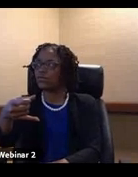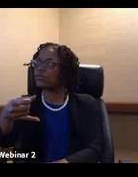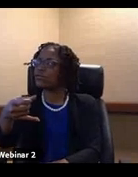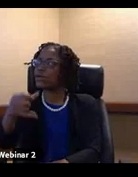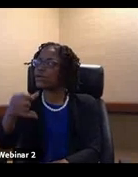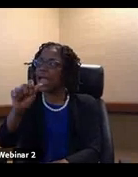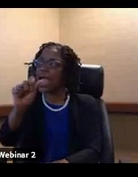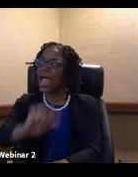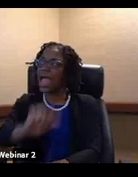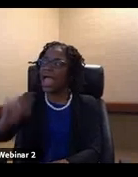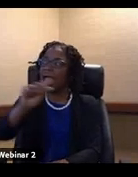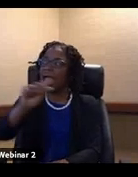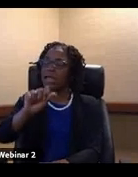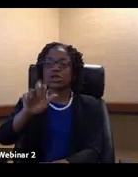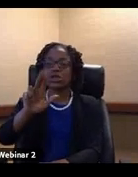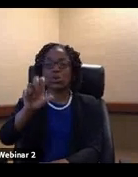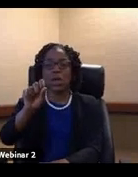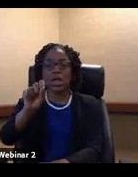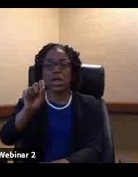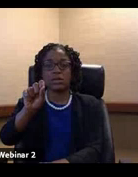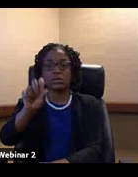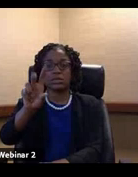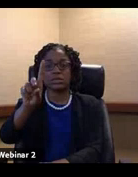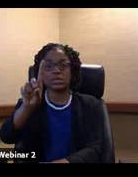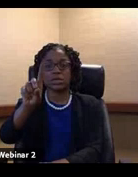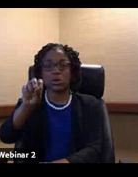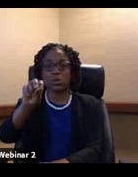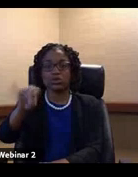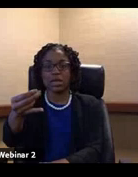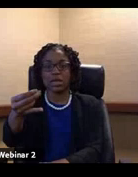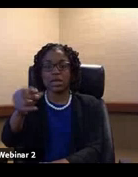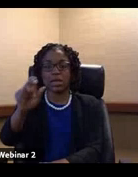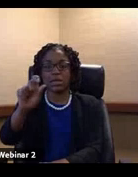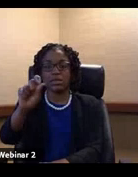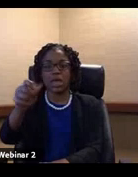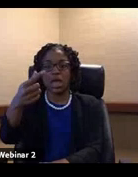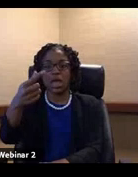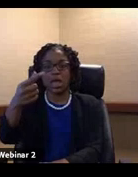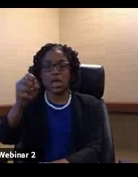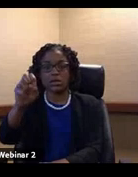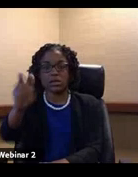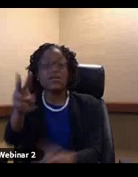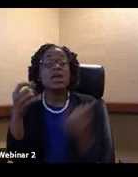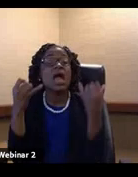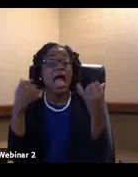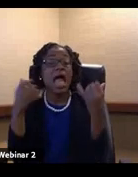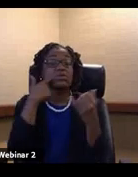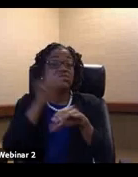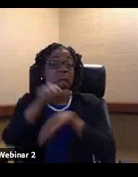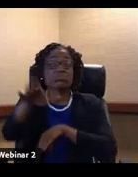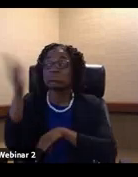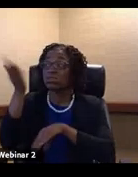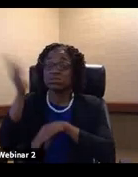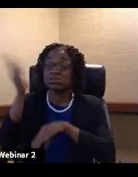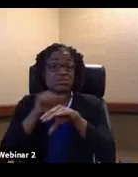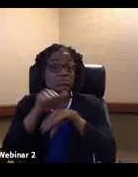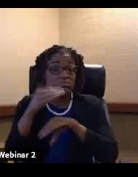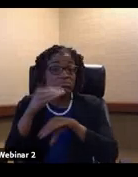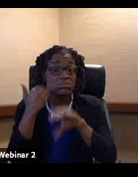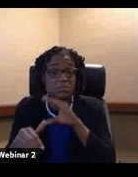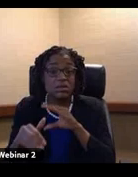ovw.underserved@usdoj.gov. If you're on this call, that means I emailed you the information about this webinar. It means I also emailed you a link to our